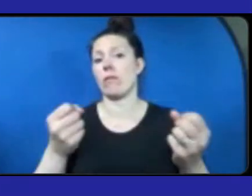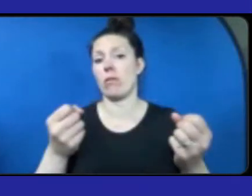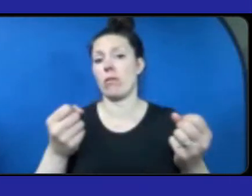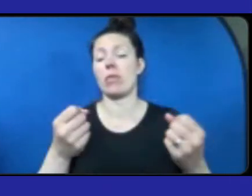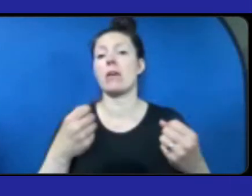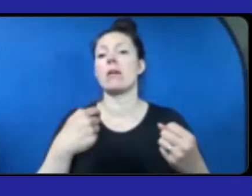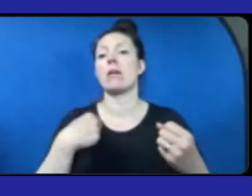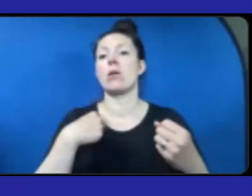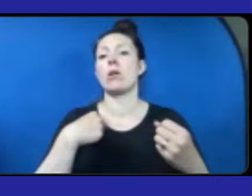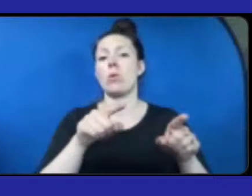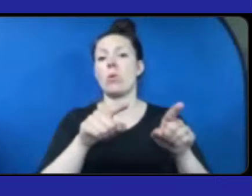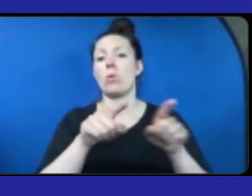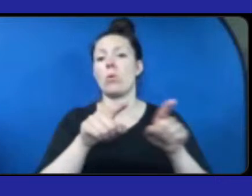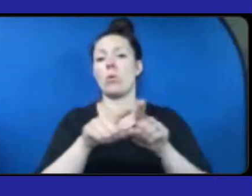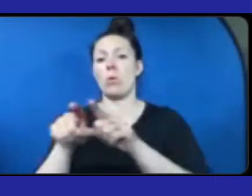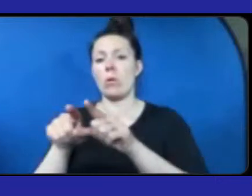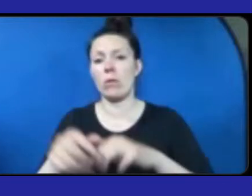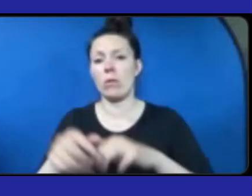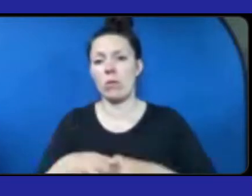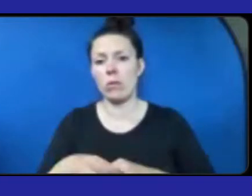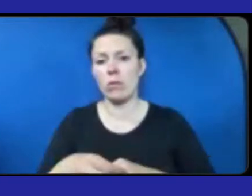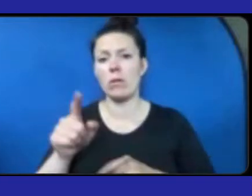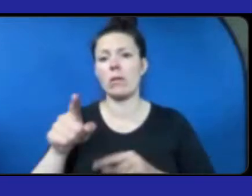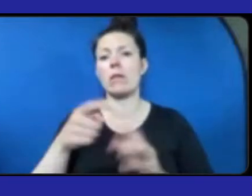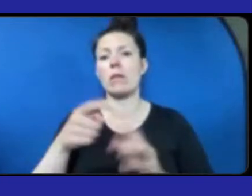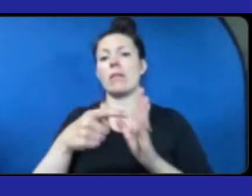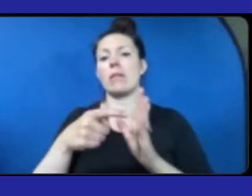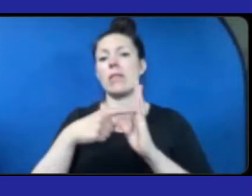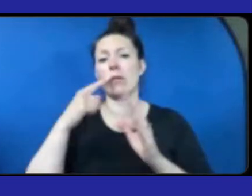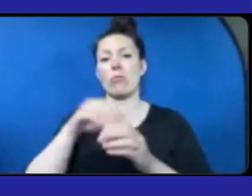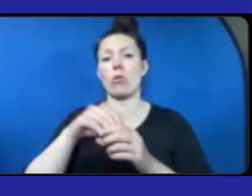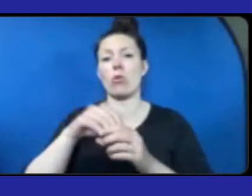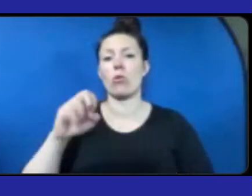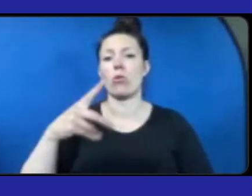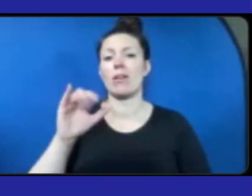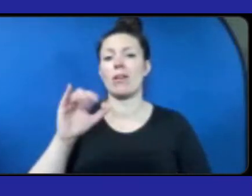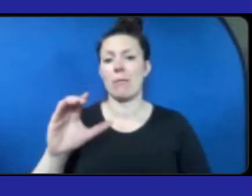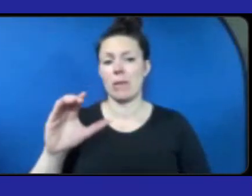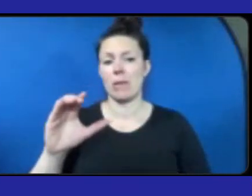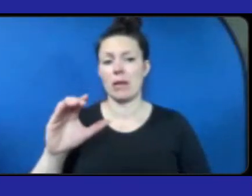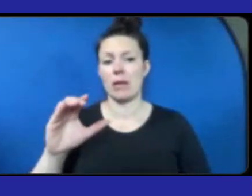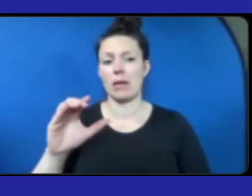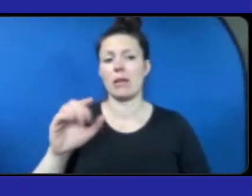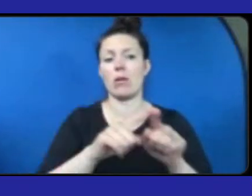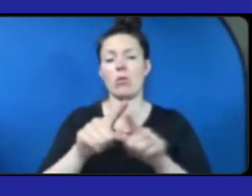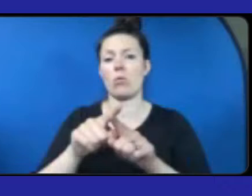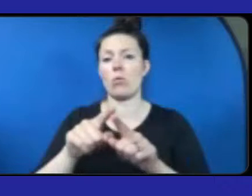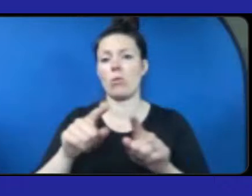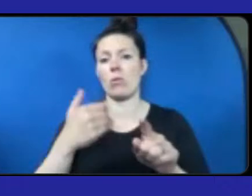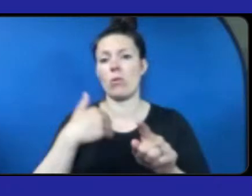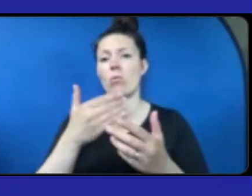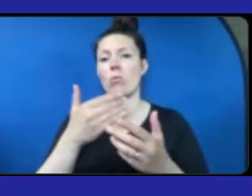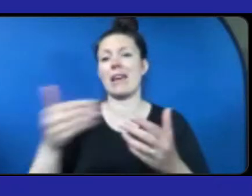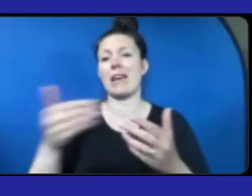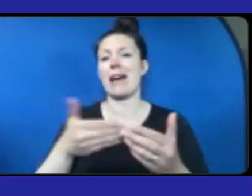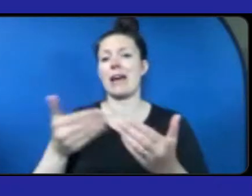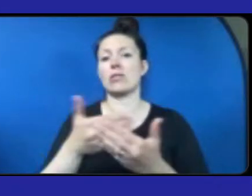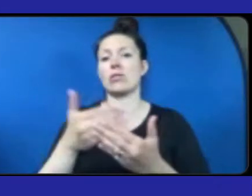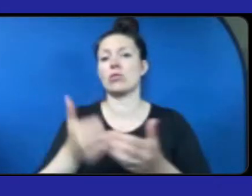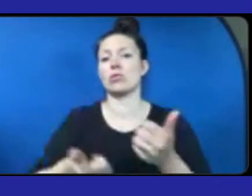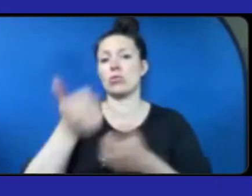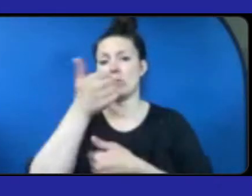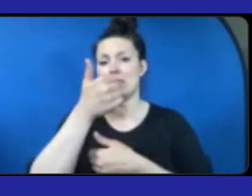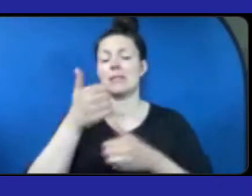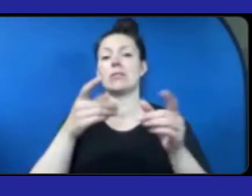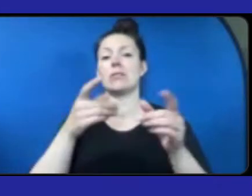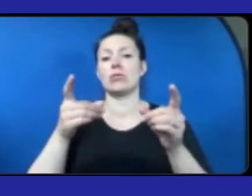We also released the CWA protocol in EPIC, and we also hired a new Senior Director of Nursing